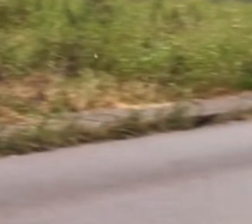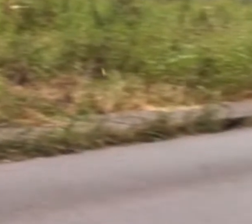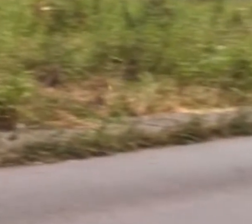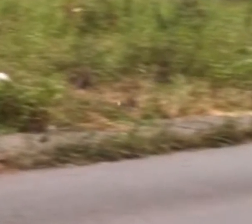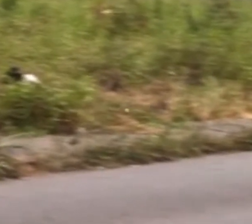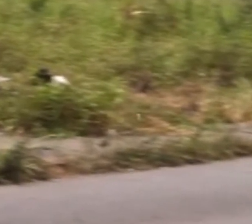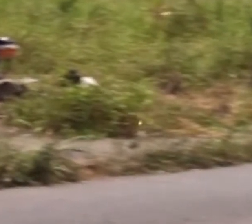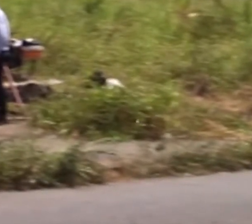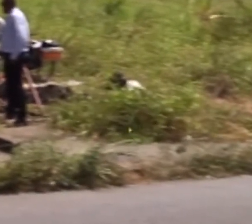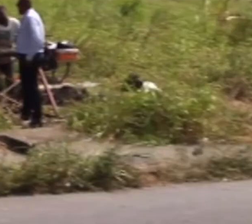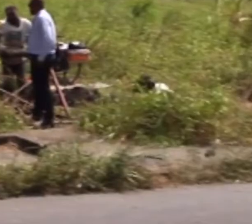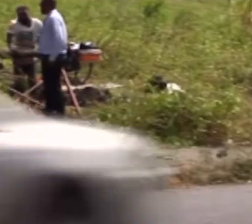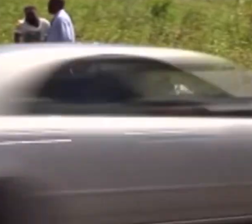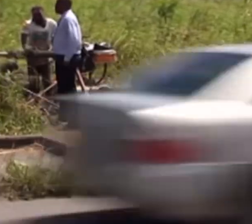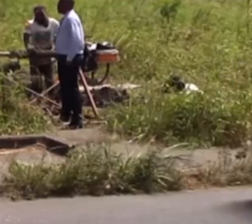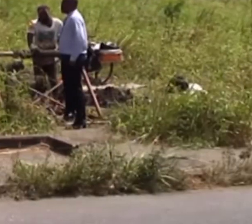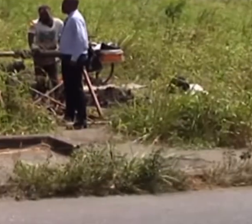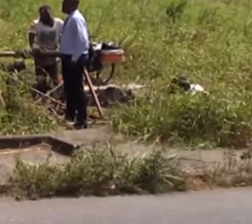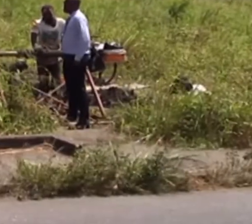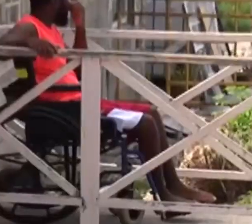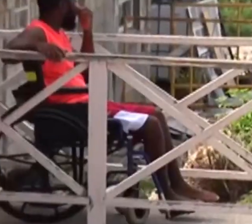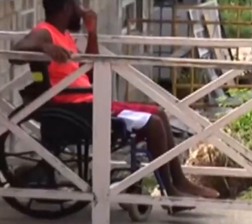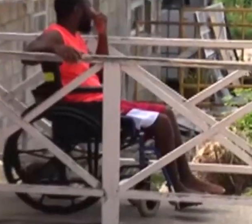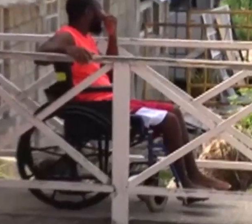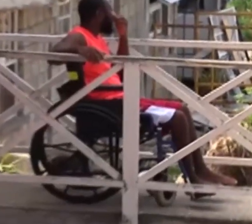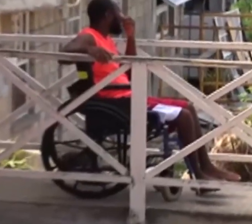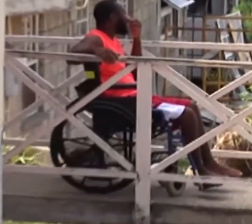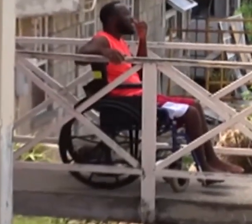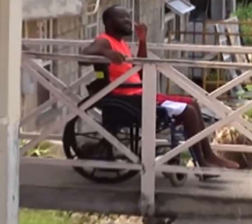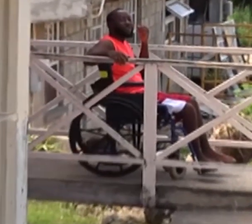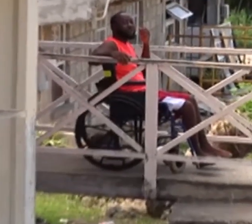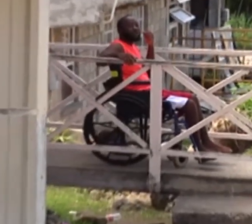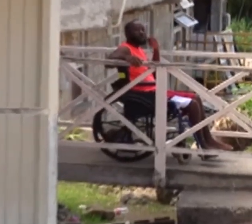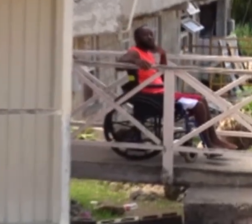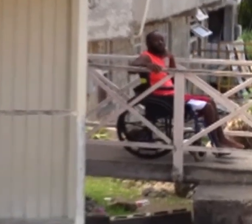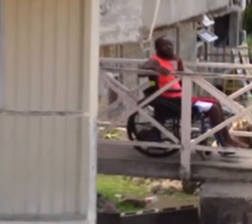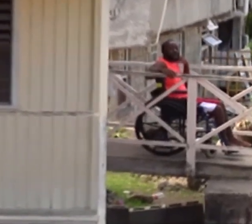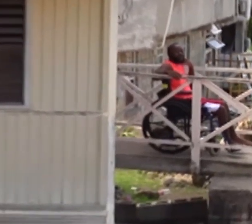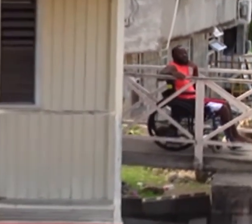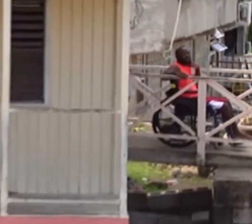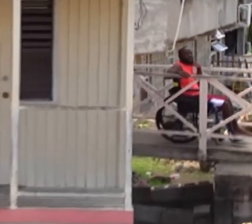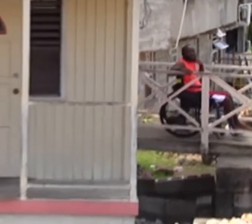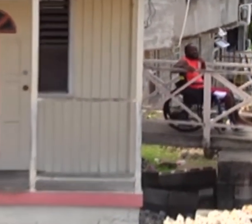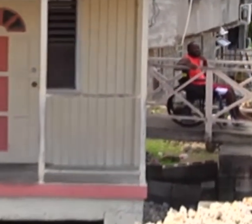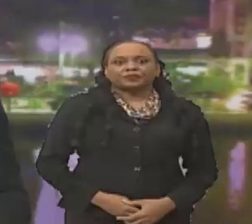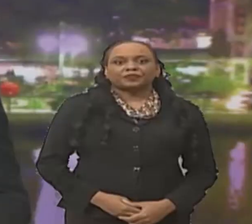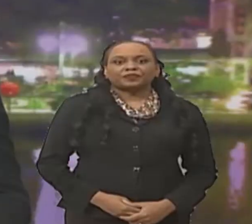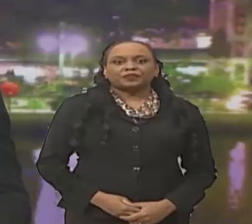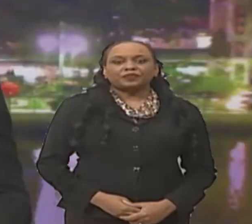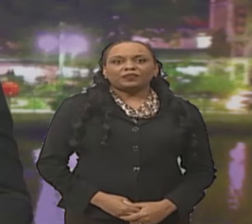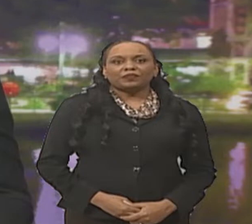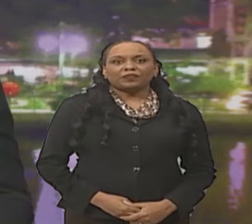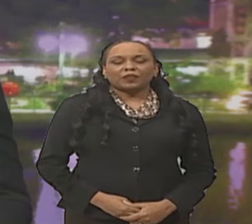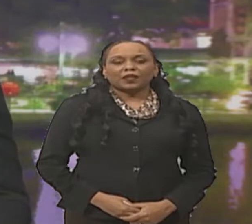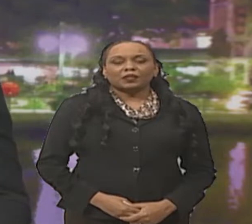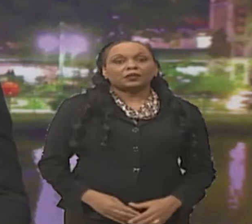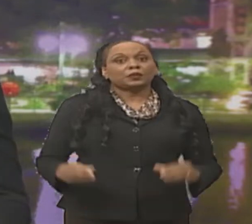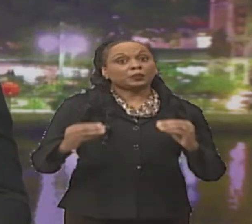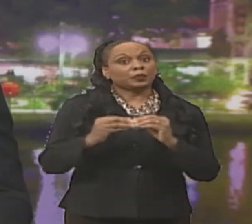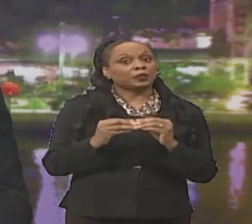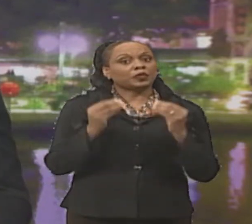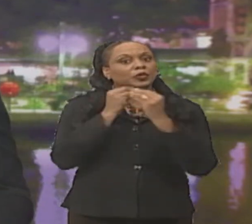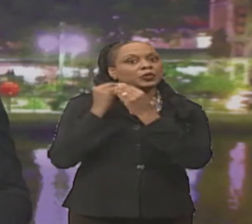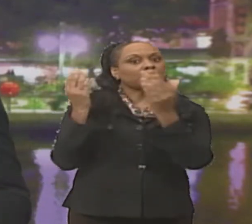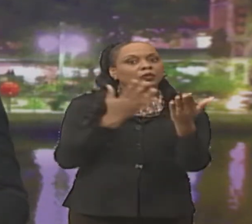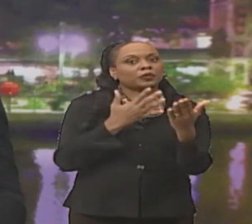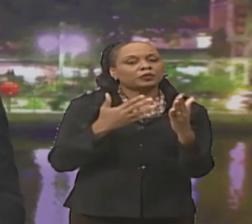their responsibility to their neighbors. Kareem Smith, CBC News. There are some new